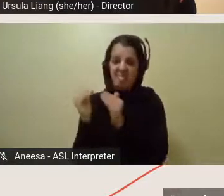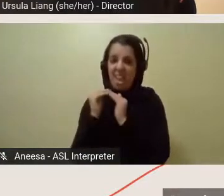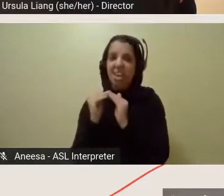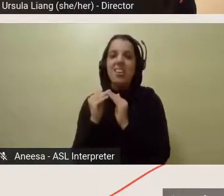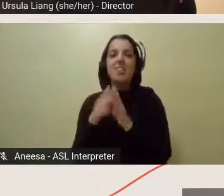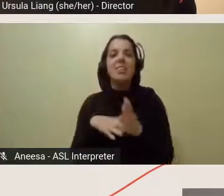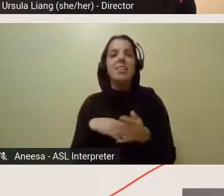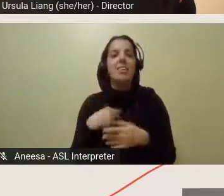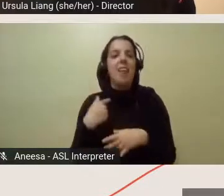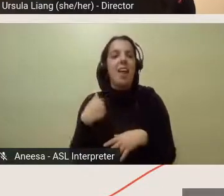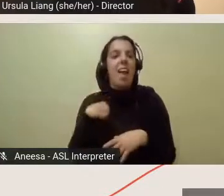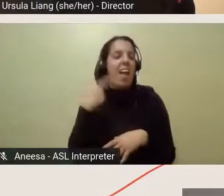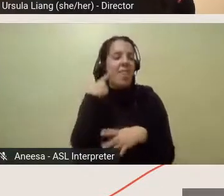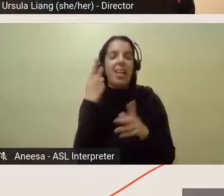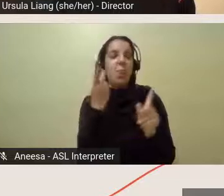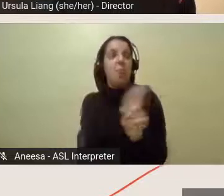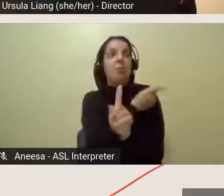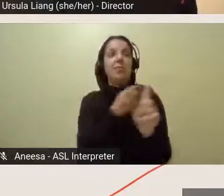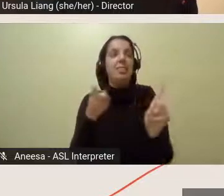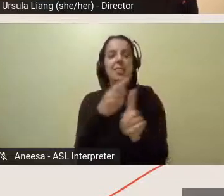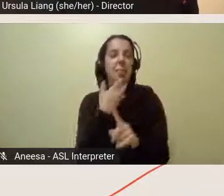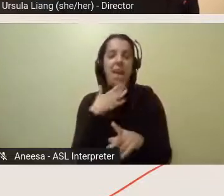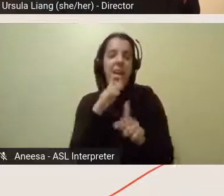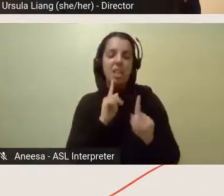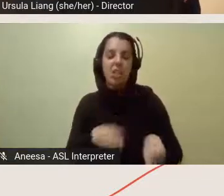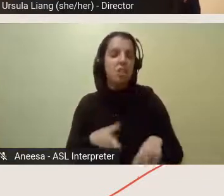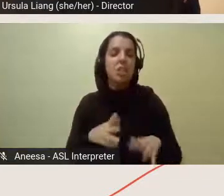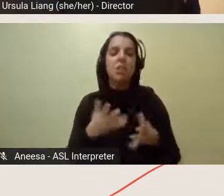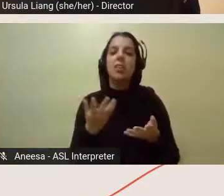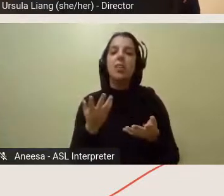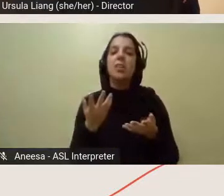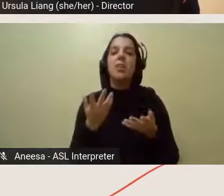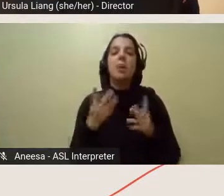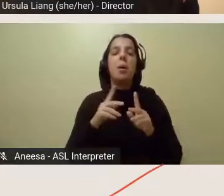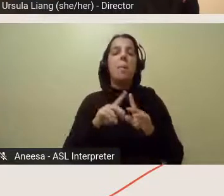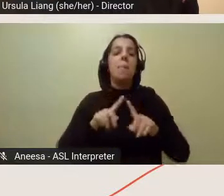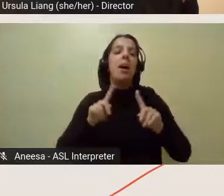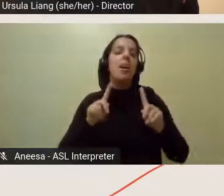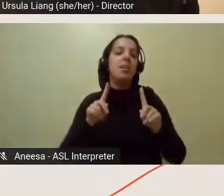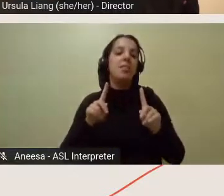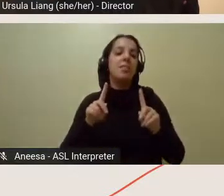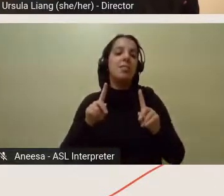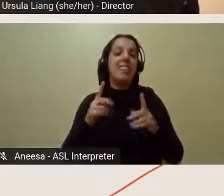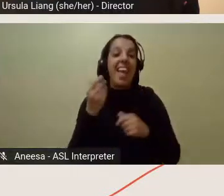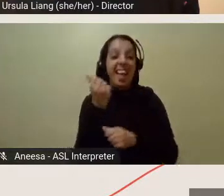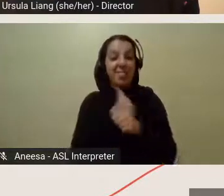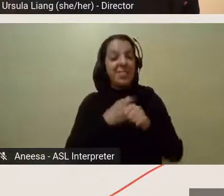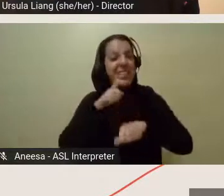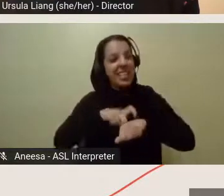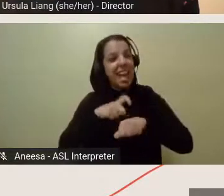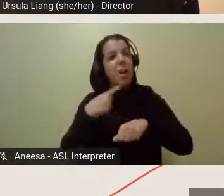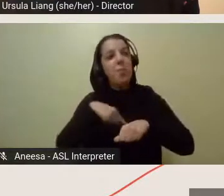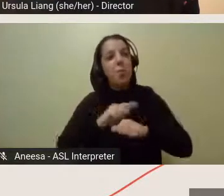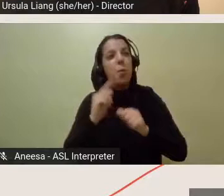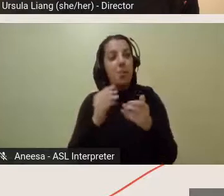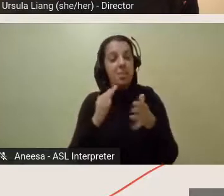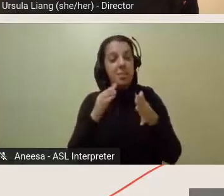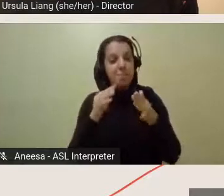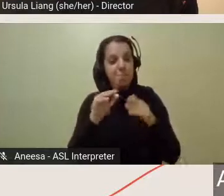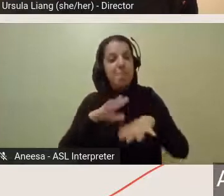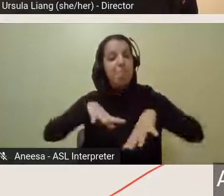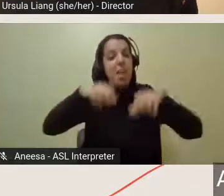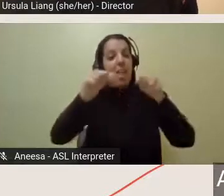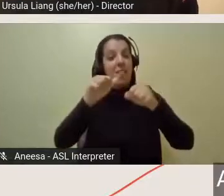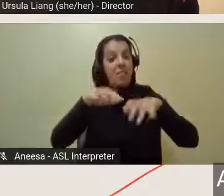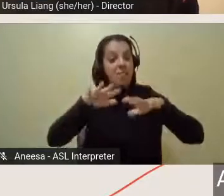Anyway, I think I'm dancing around a really bad answer to the question. But you know, I'm glad that every single time we screen the film, someone asks a question like that.